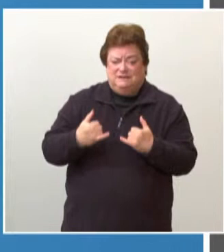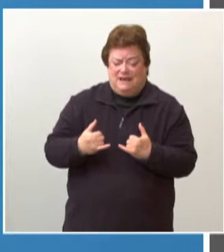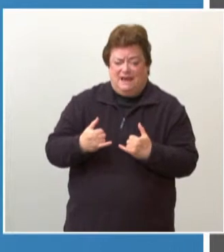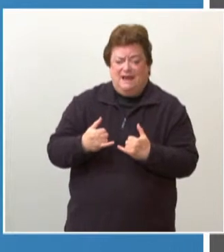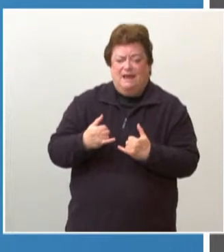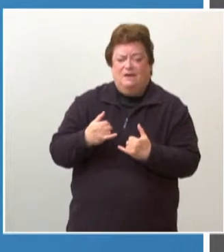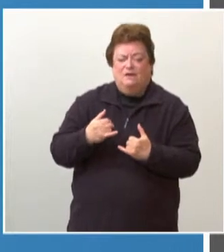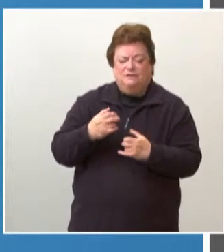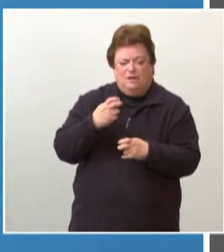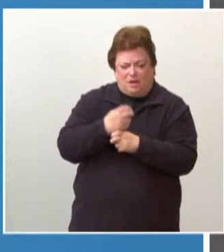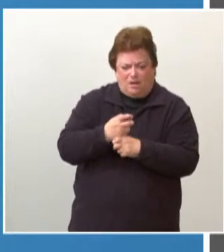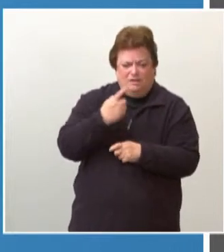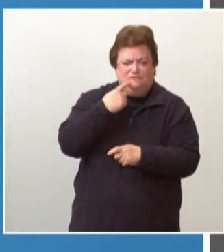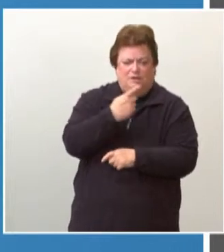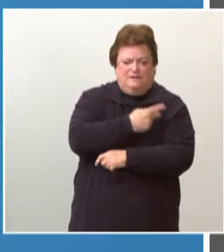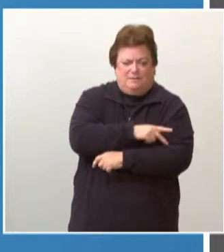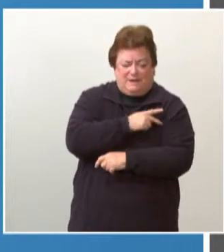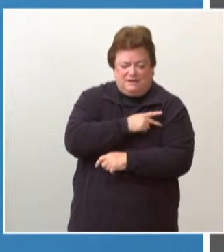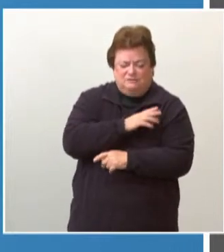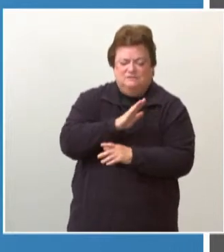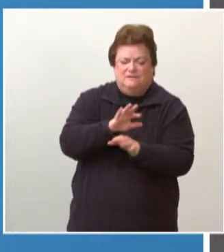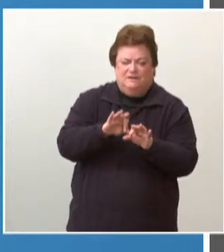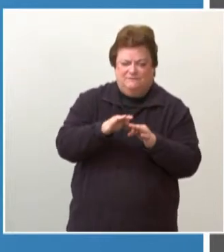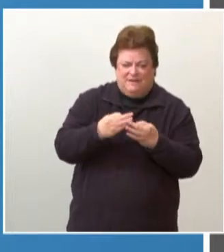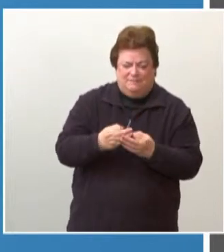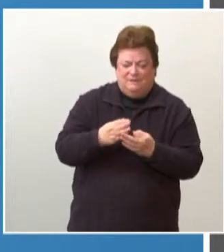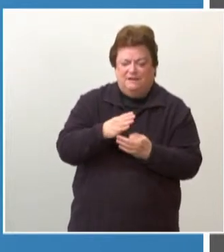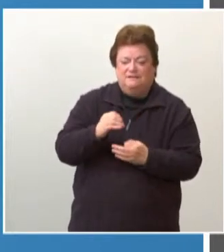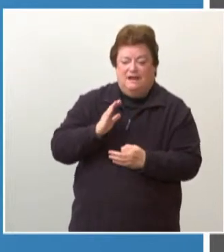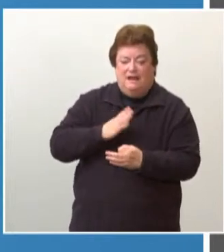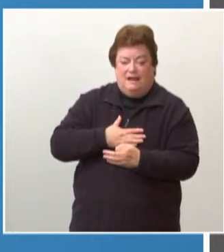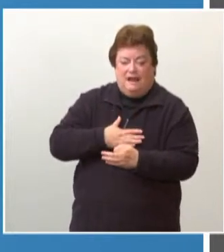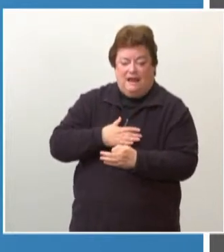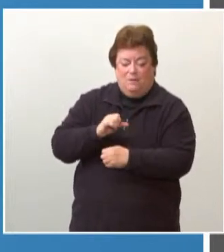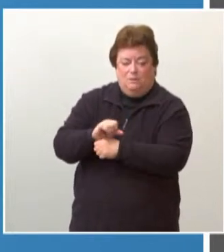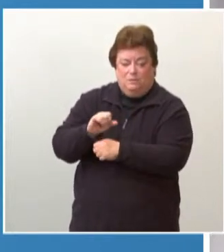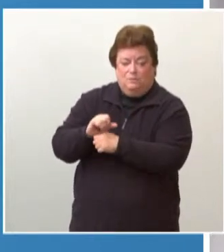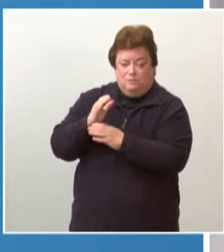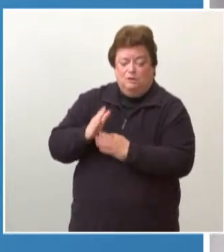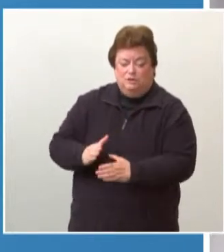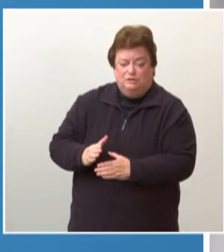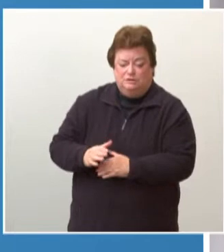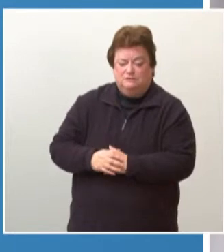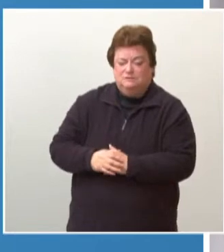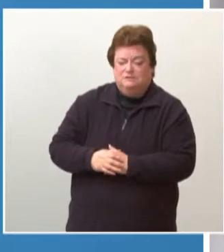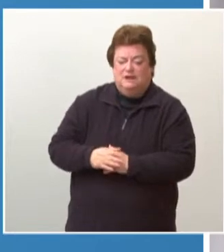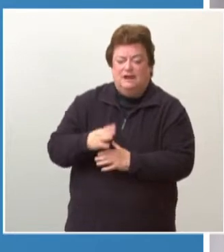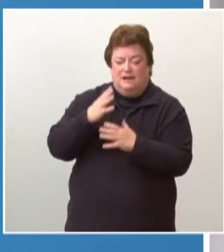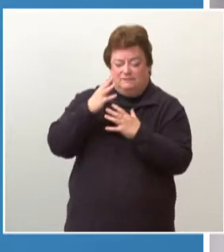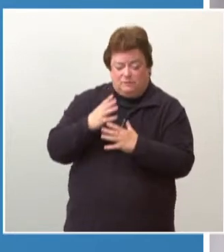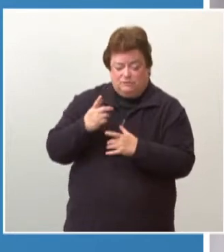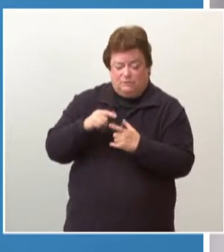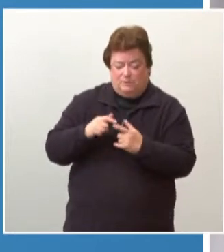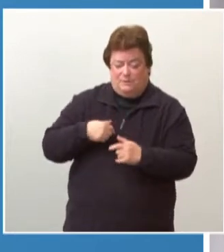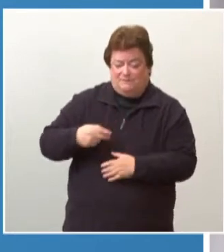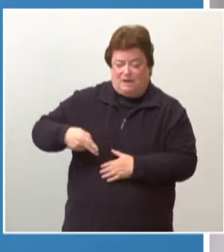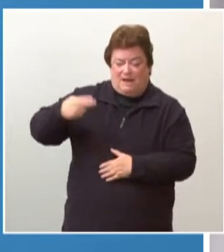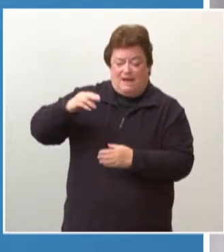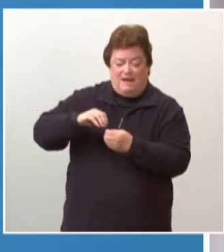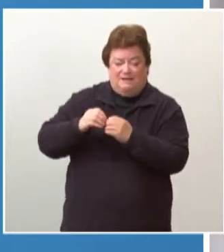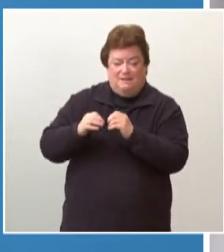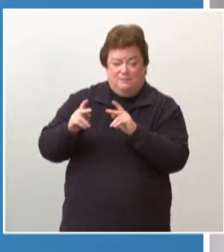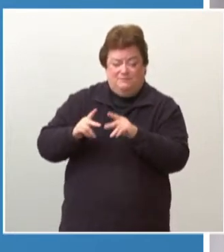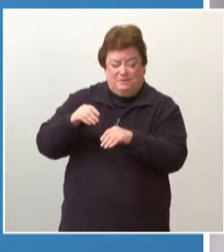devastating for patients, their families, and our healthcare providers. And unfortunately, when we have a high number of